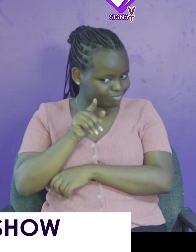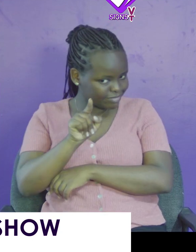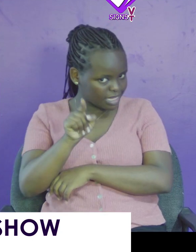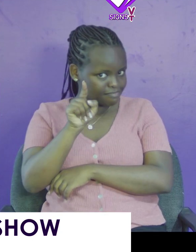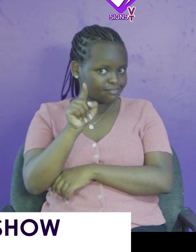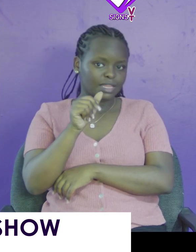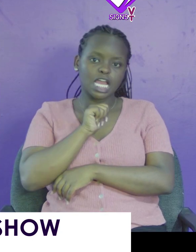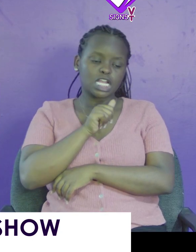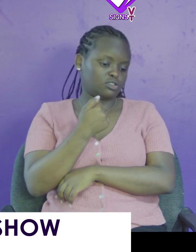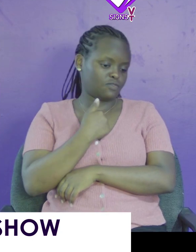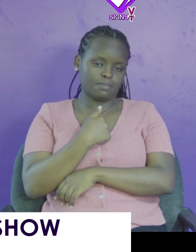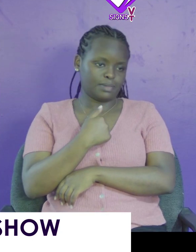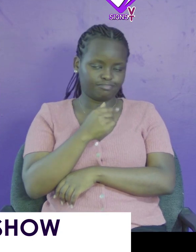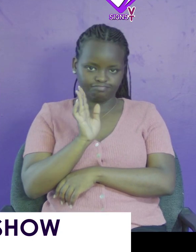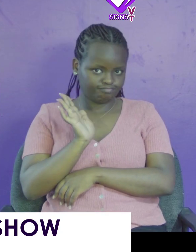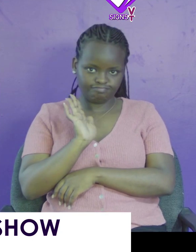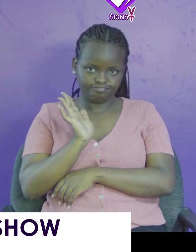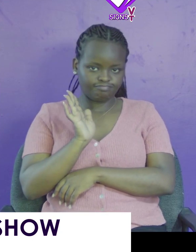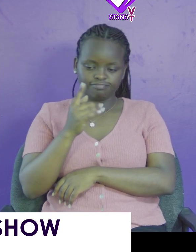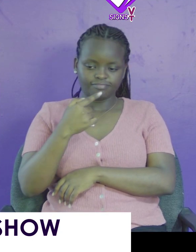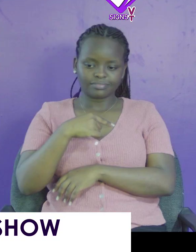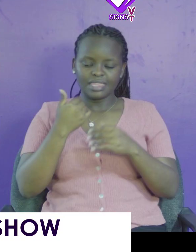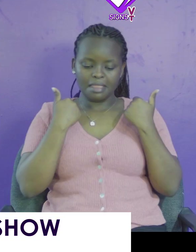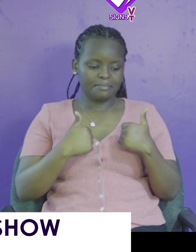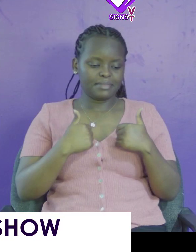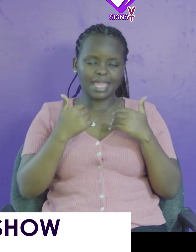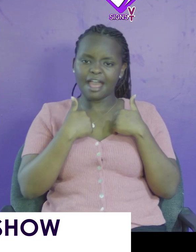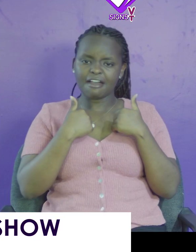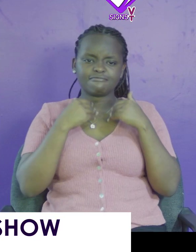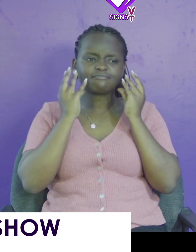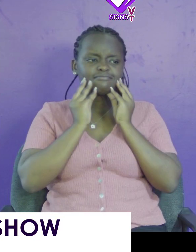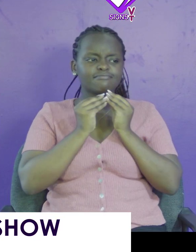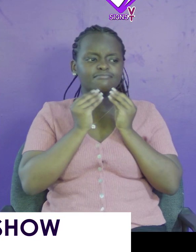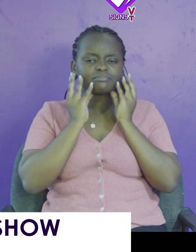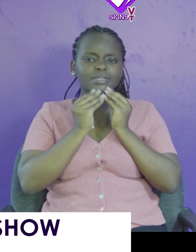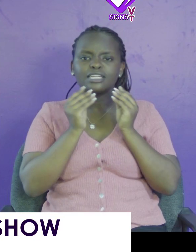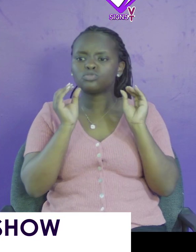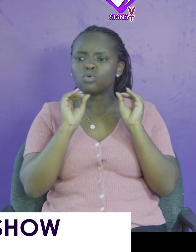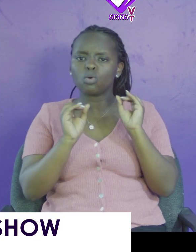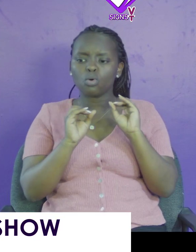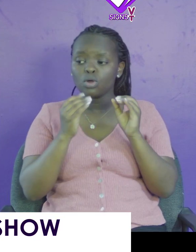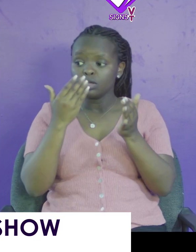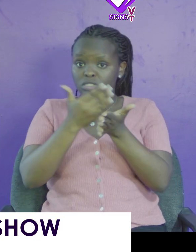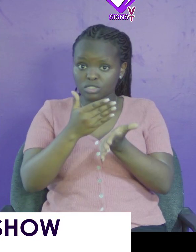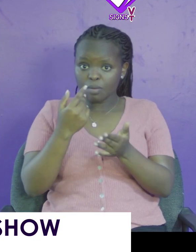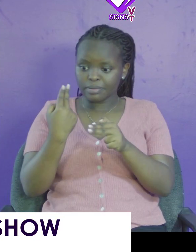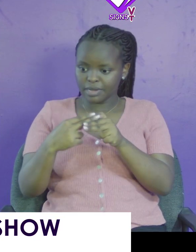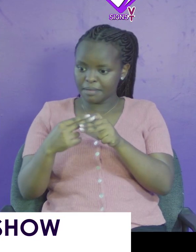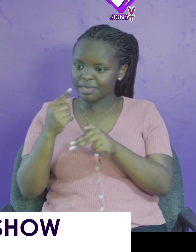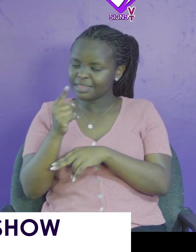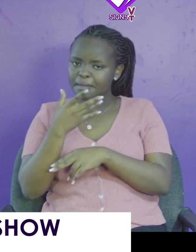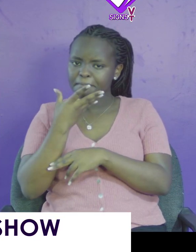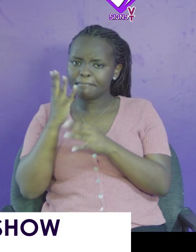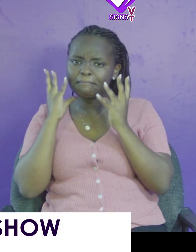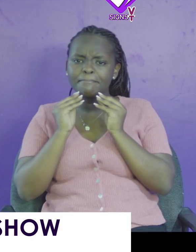have men who doesn't even have beards. Do we stop calling them men? Okay. I have